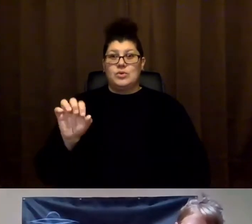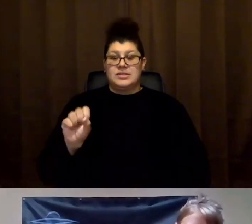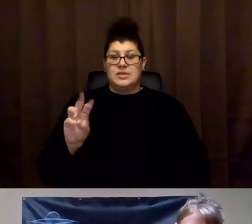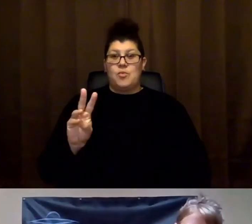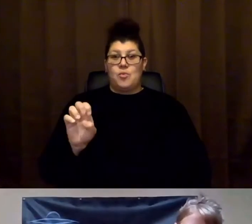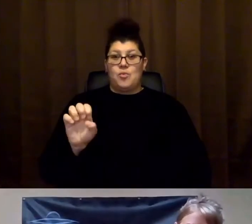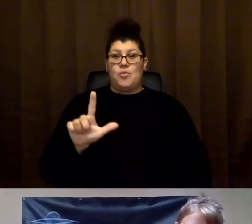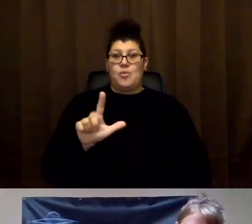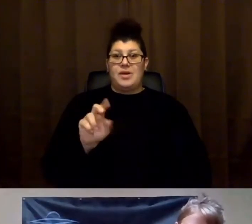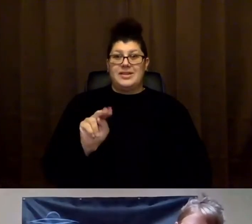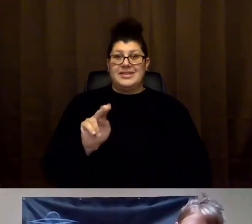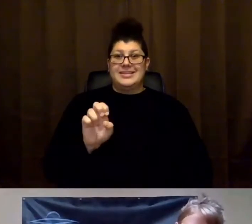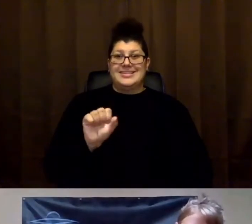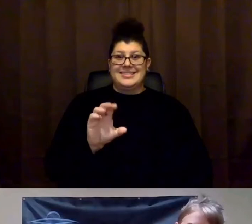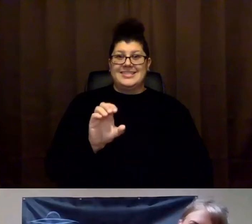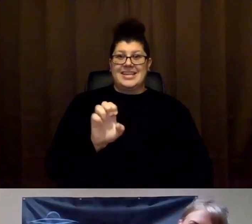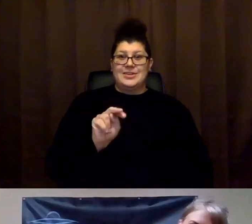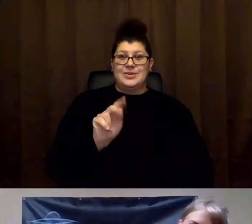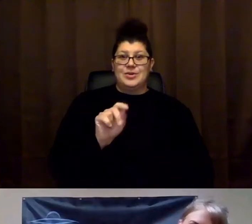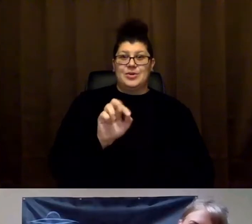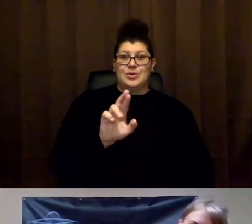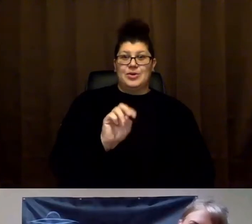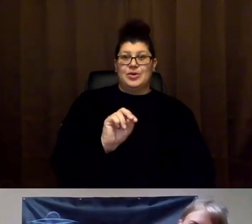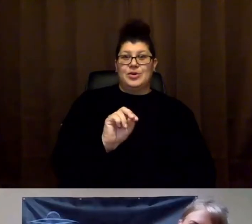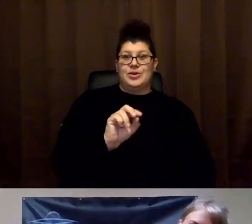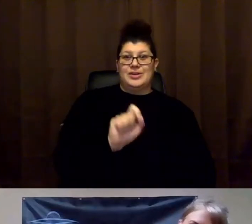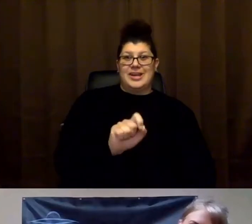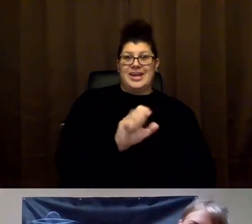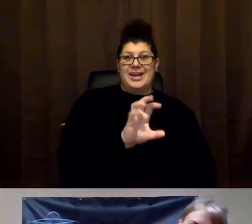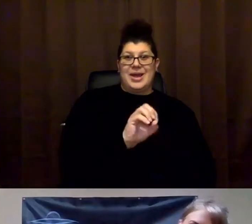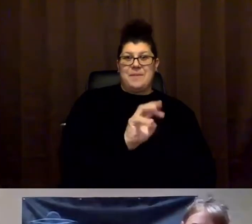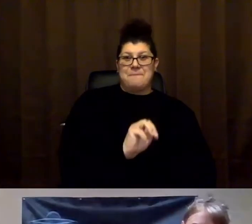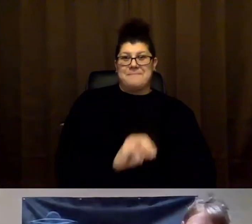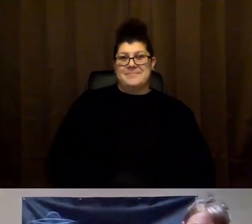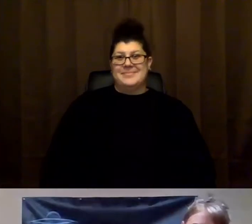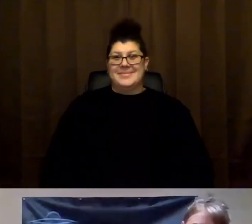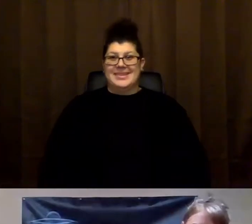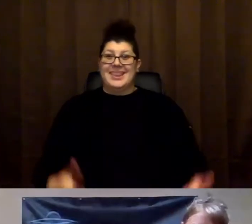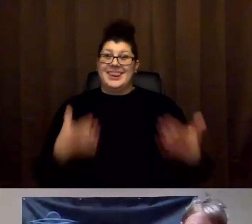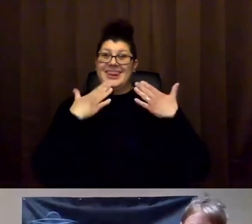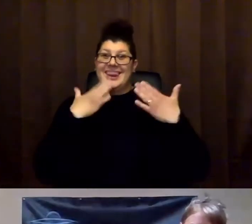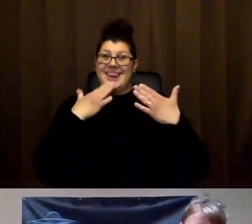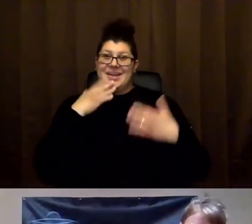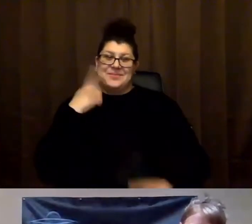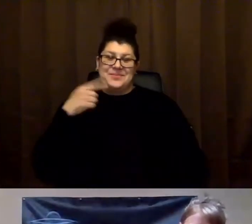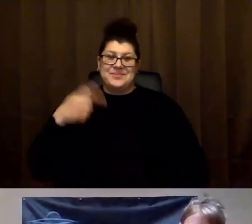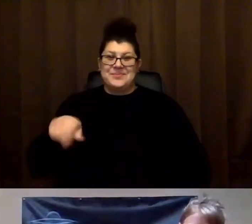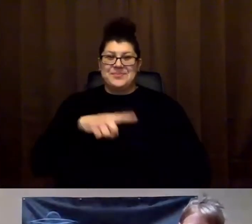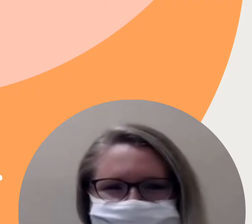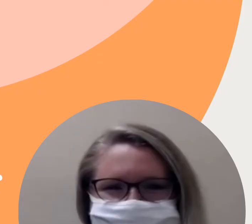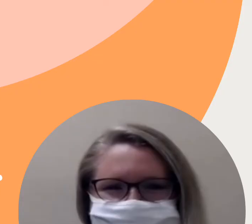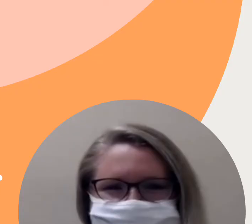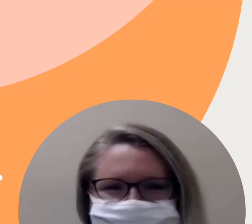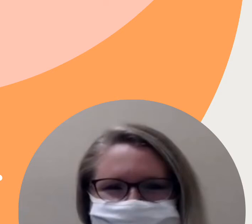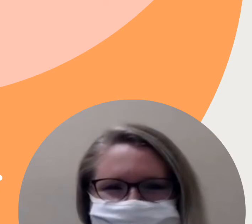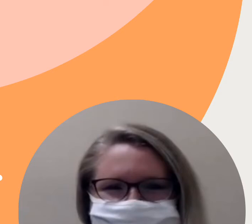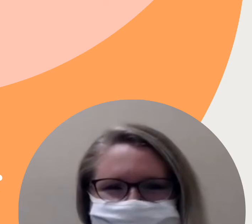much. Thanks for being here. Thanks so for much. stopping by. Thanks, guys.